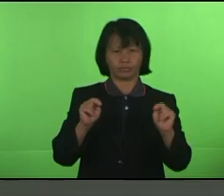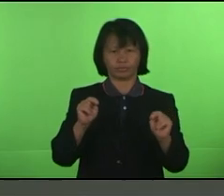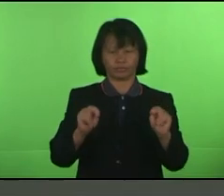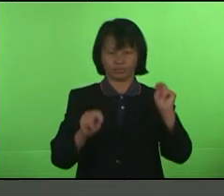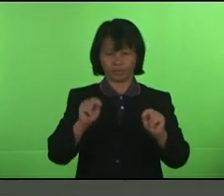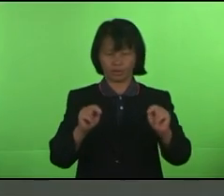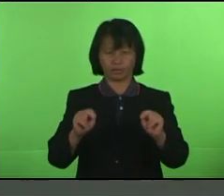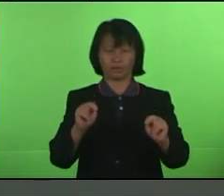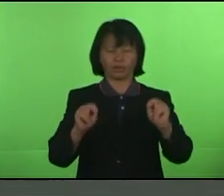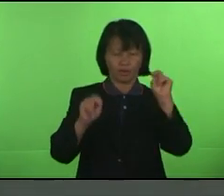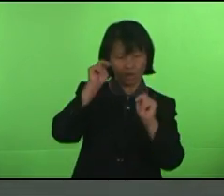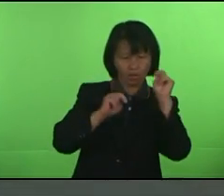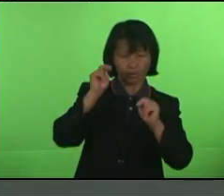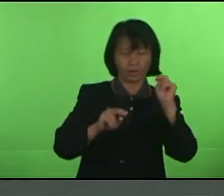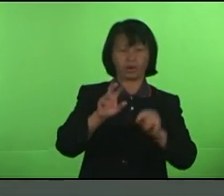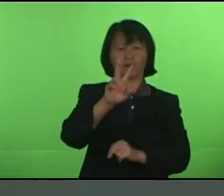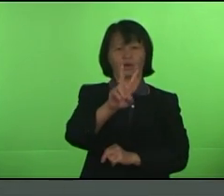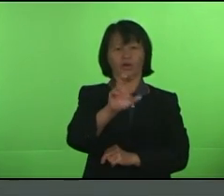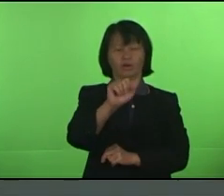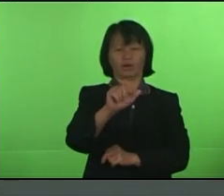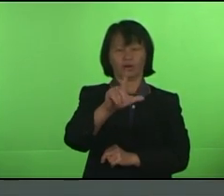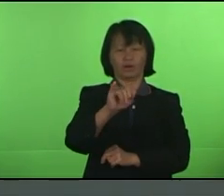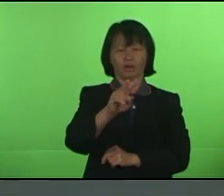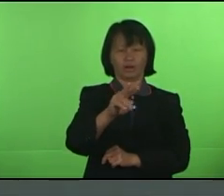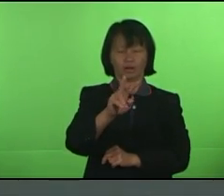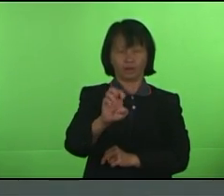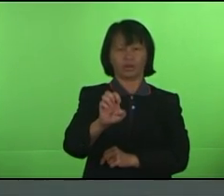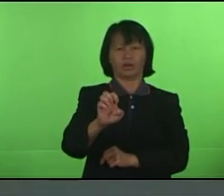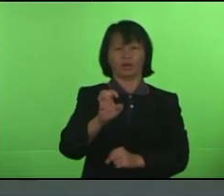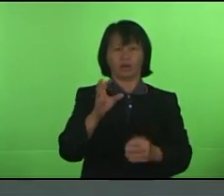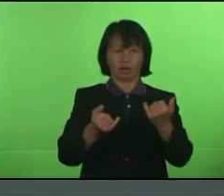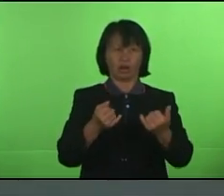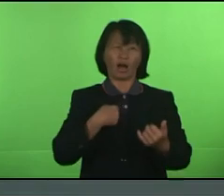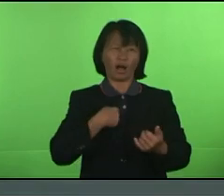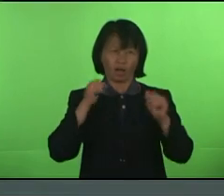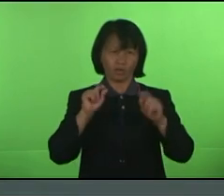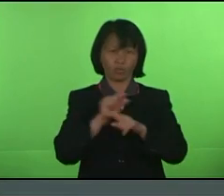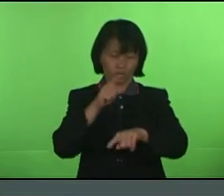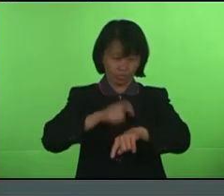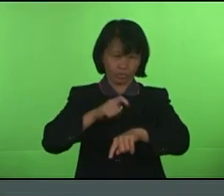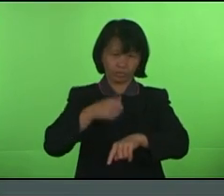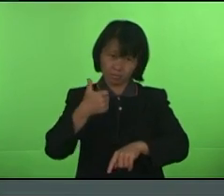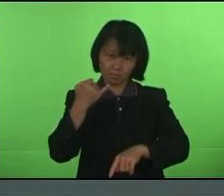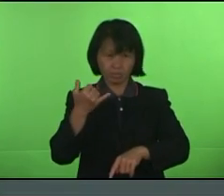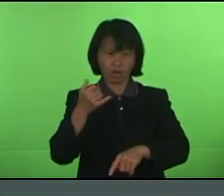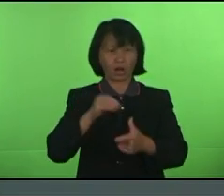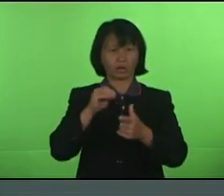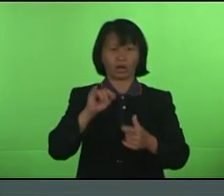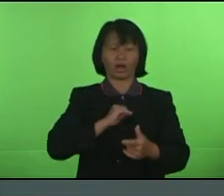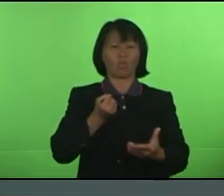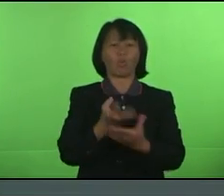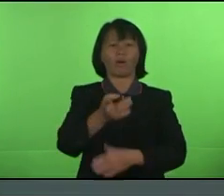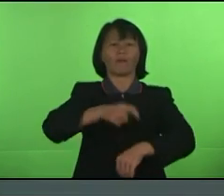you know where you went wrong. Did I spend my time? Did I use my time well? Or I wasted my